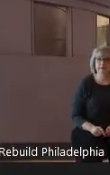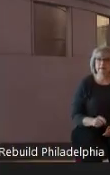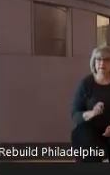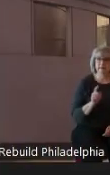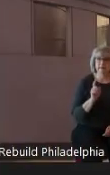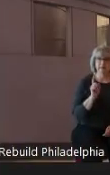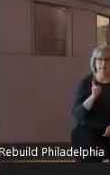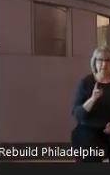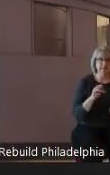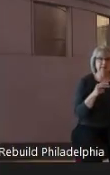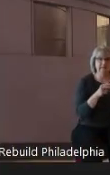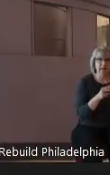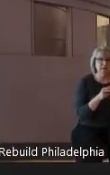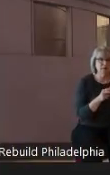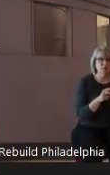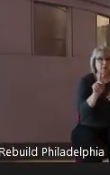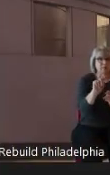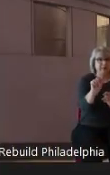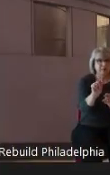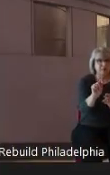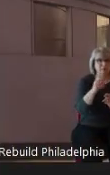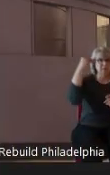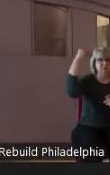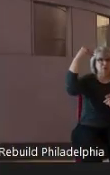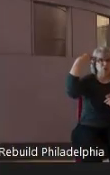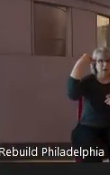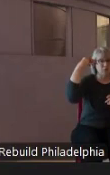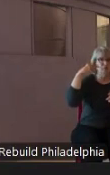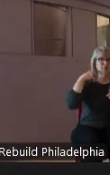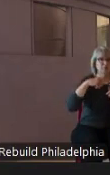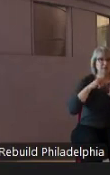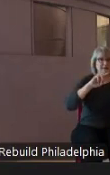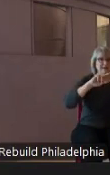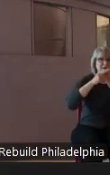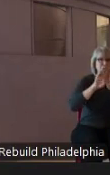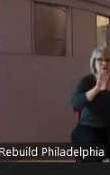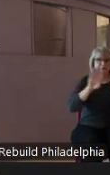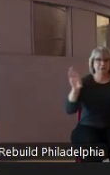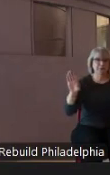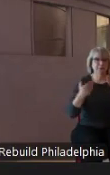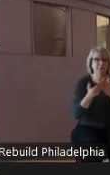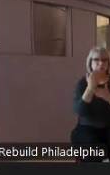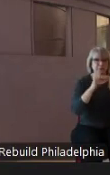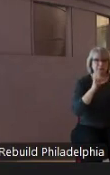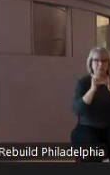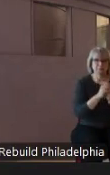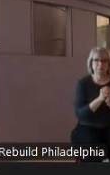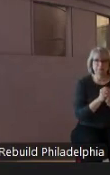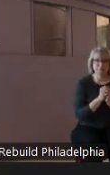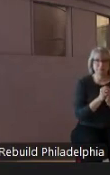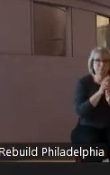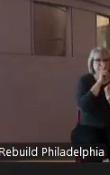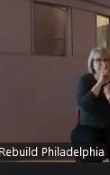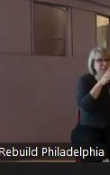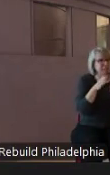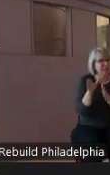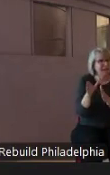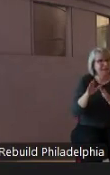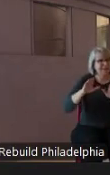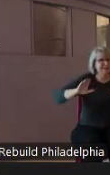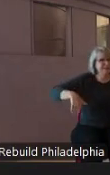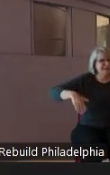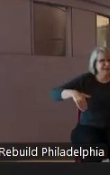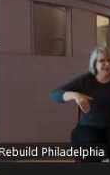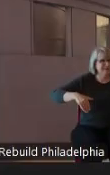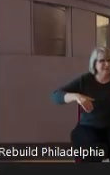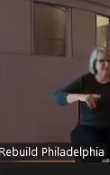This slide covers all the restrooms, shower rooms, and locker rooms in the new building. We don't have a plan on the screen